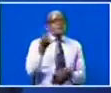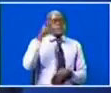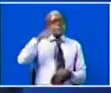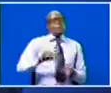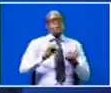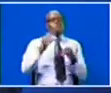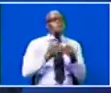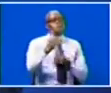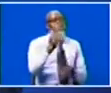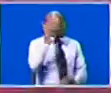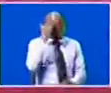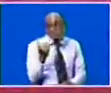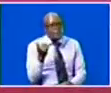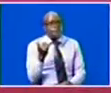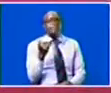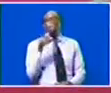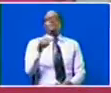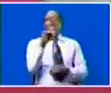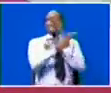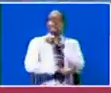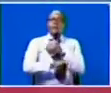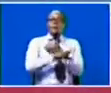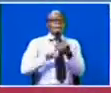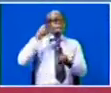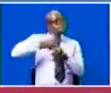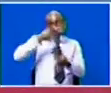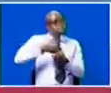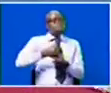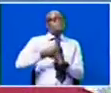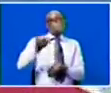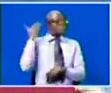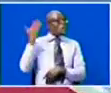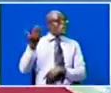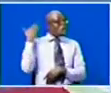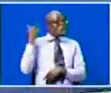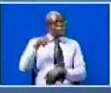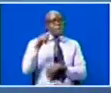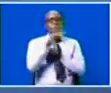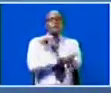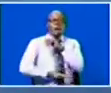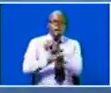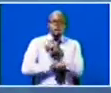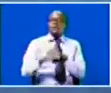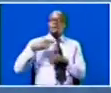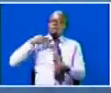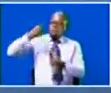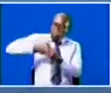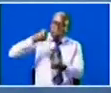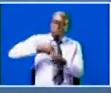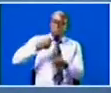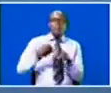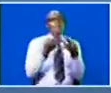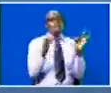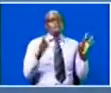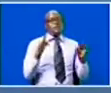move forward mm-hmm. because this country was fought for by our forefathers. This nation, there are people who fought for it. The freedom